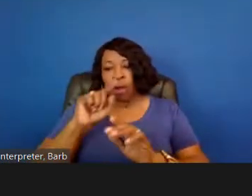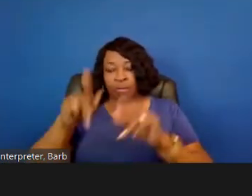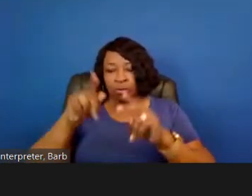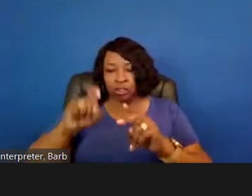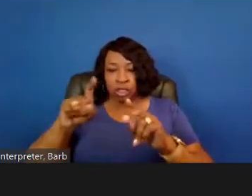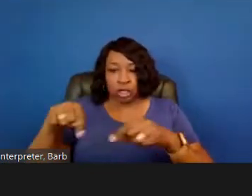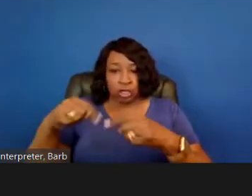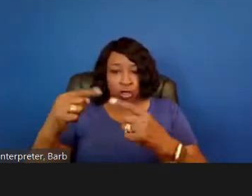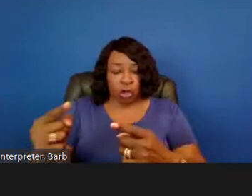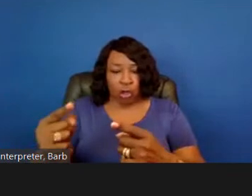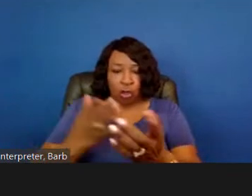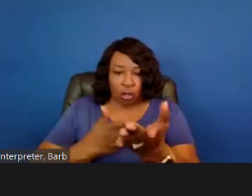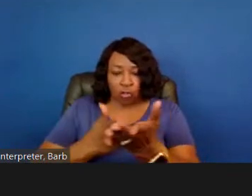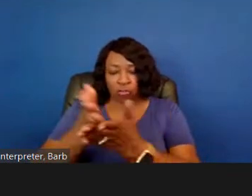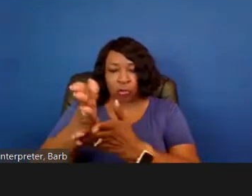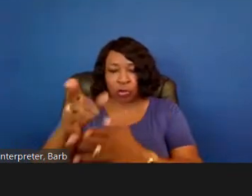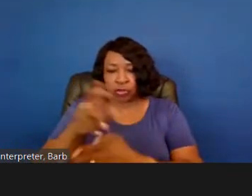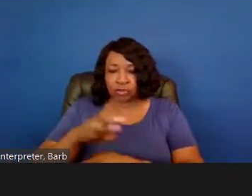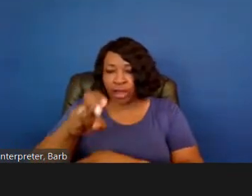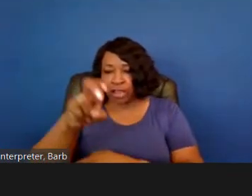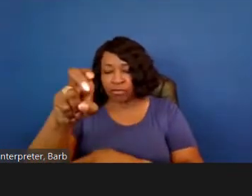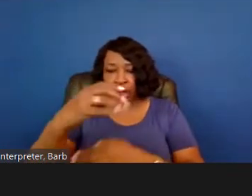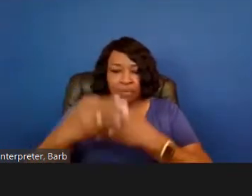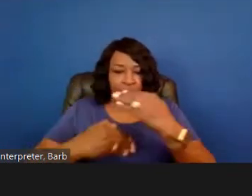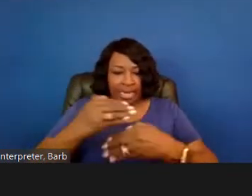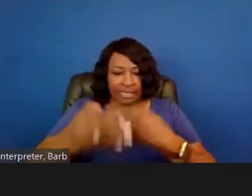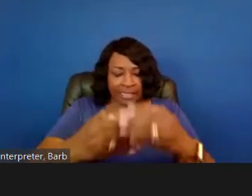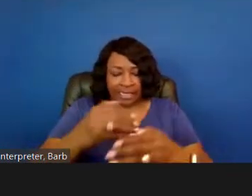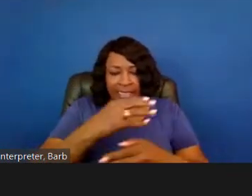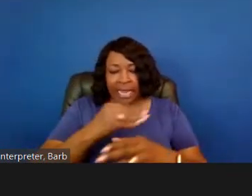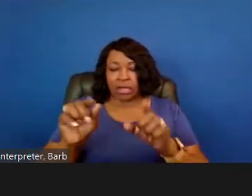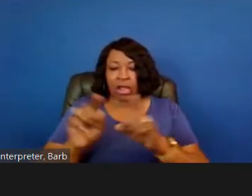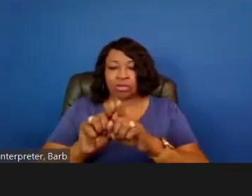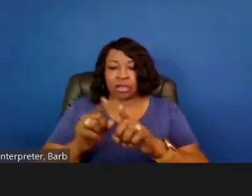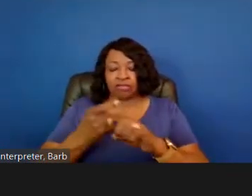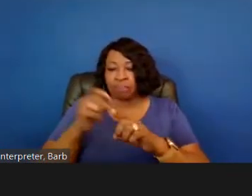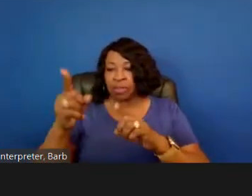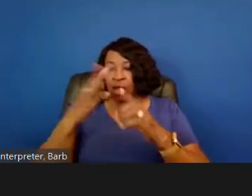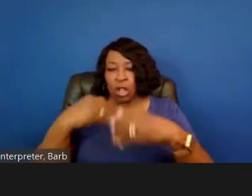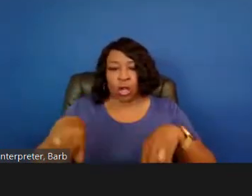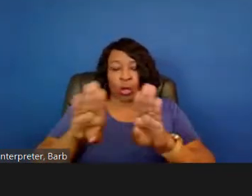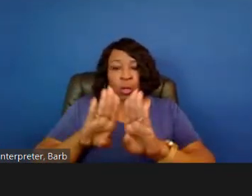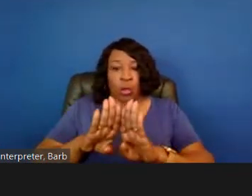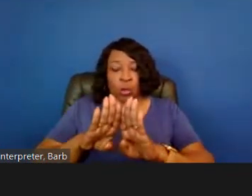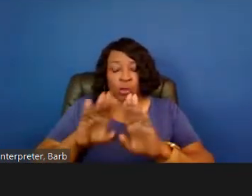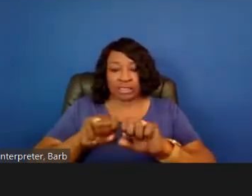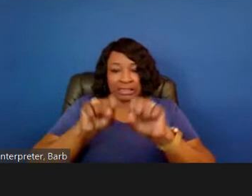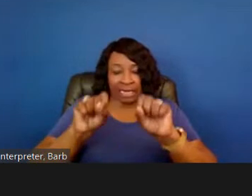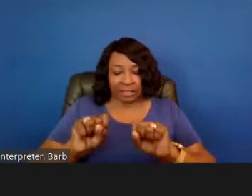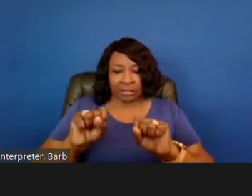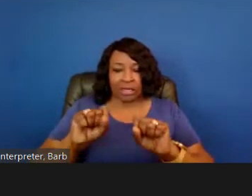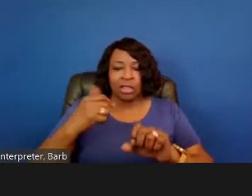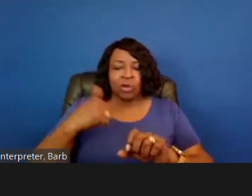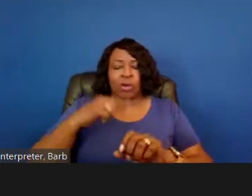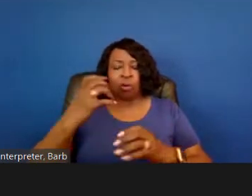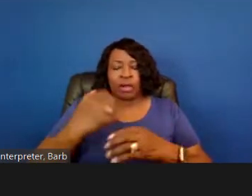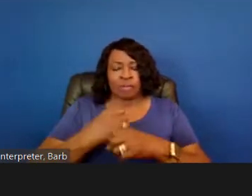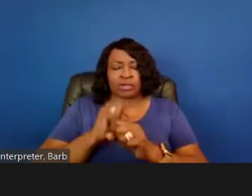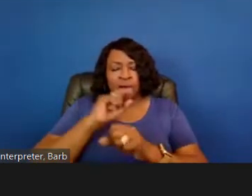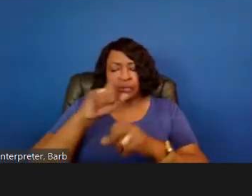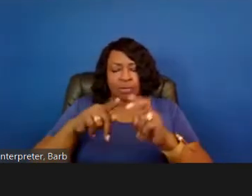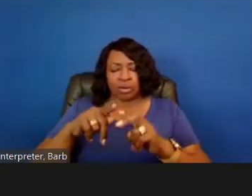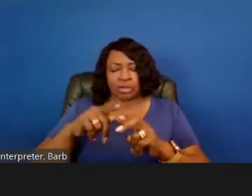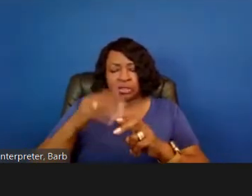go through the transfer process, as well as from the closed station. That'll make sure that people know how to get where they're